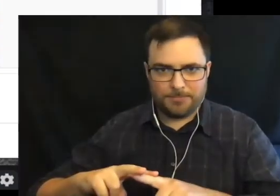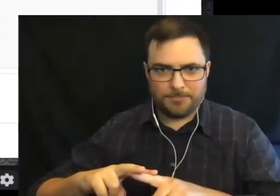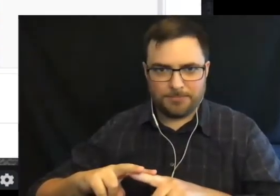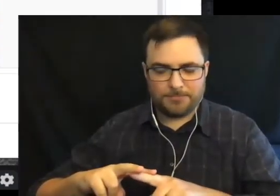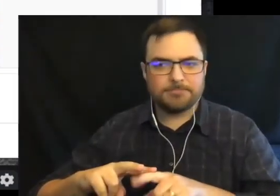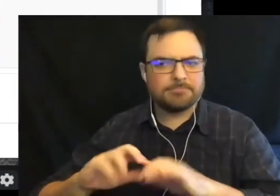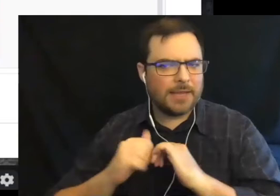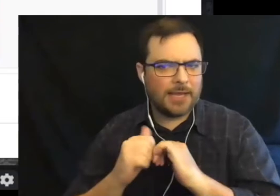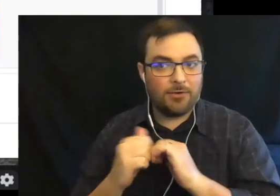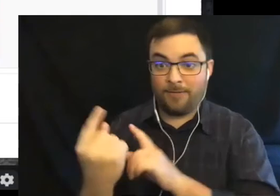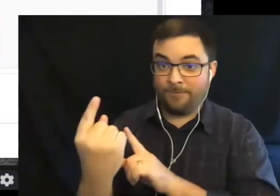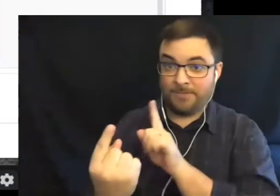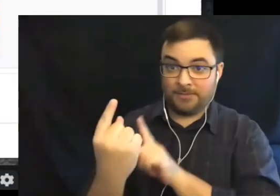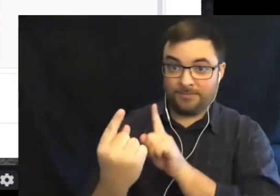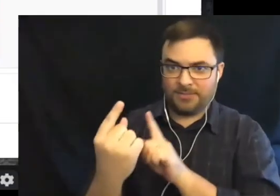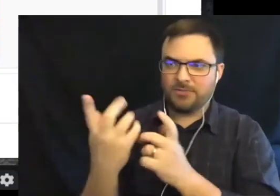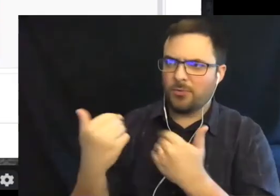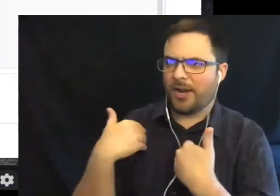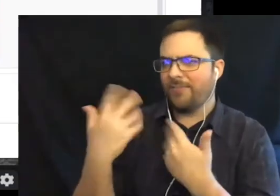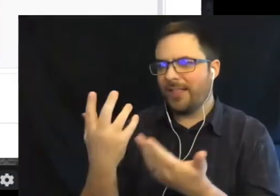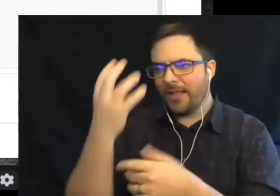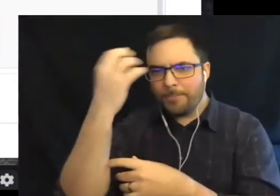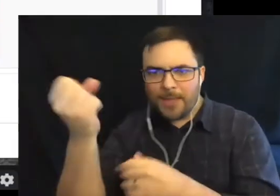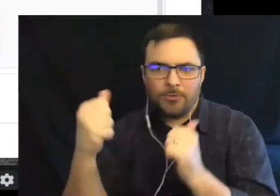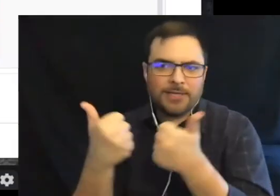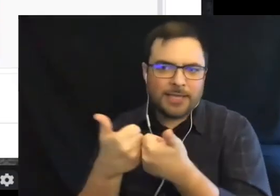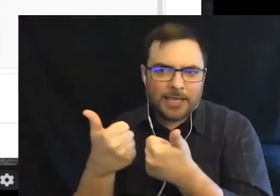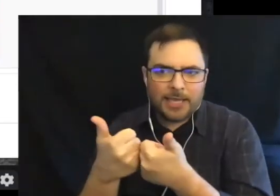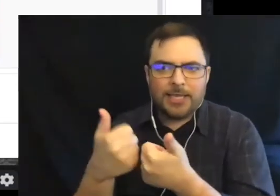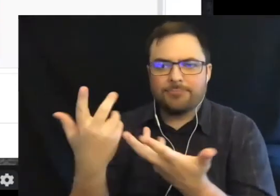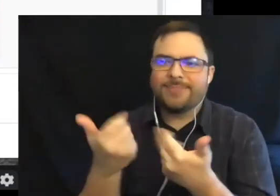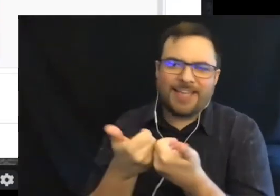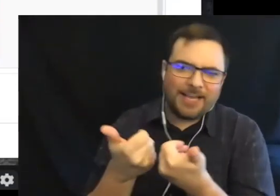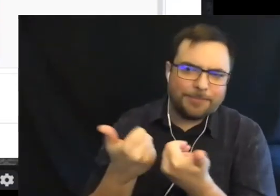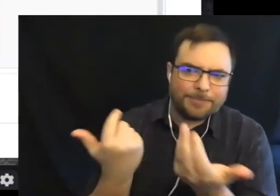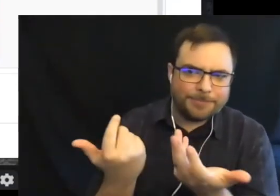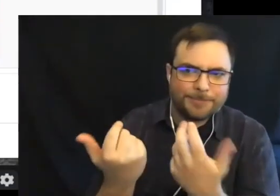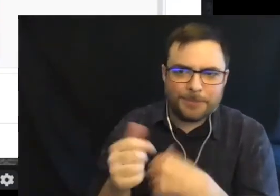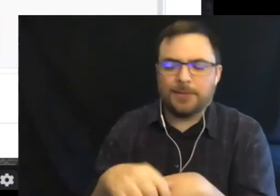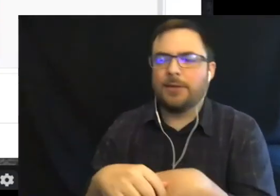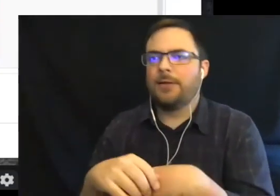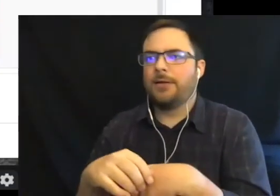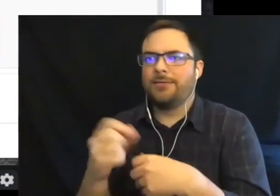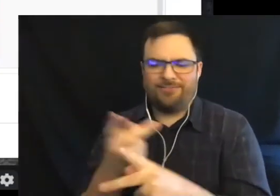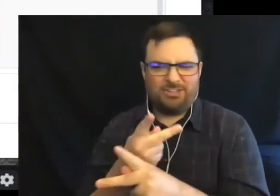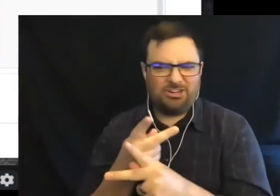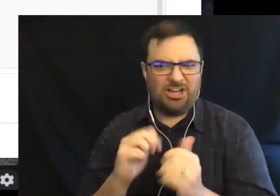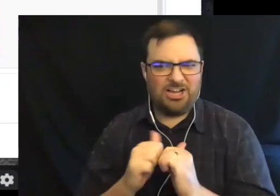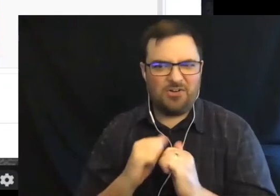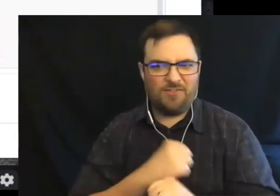to face, we would usually do like a memory game or some sort of a game using a manipulative, but we had to figure out a way to do that